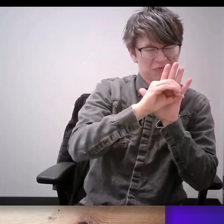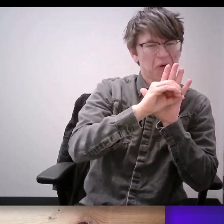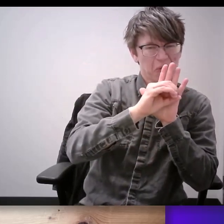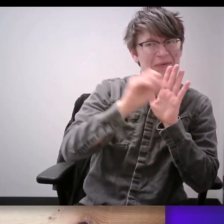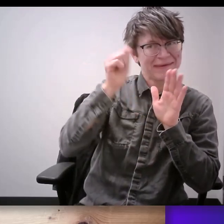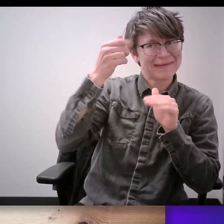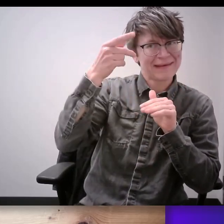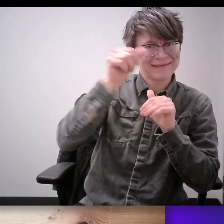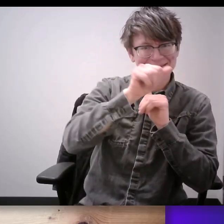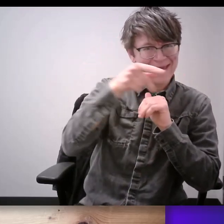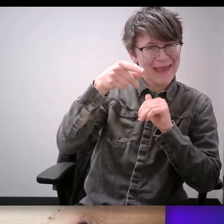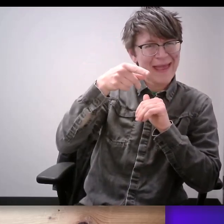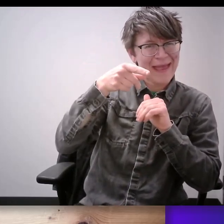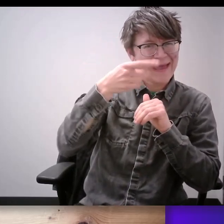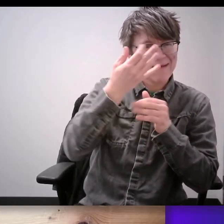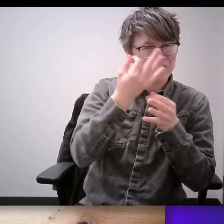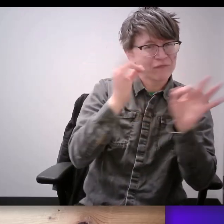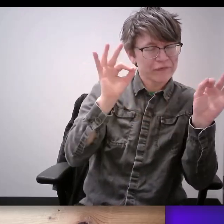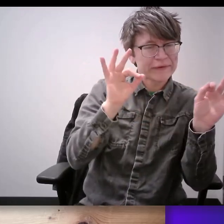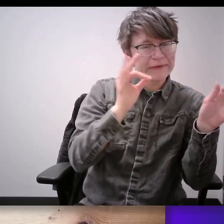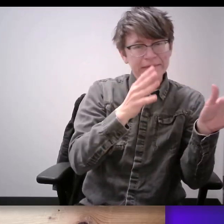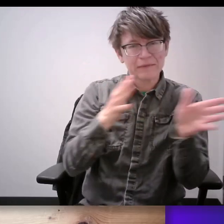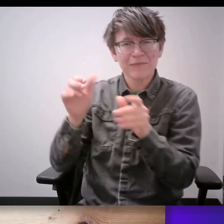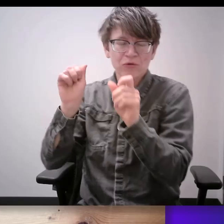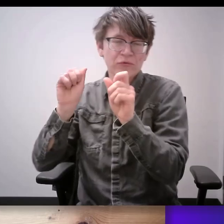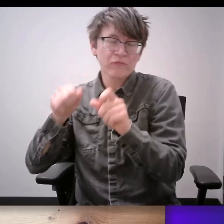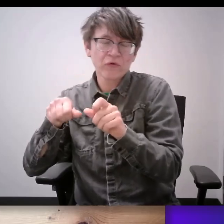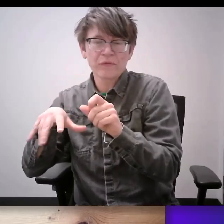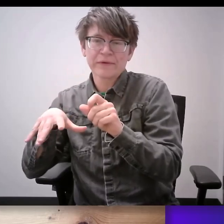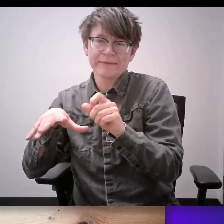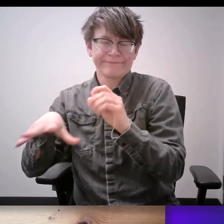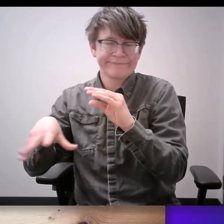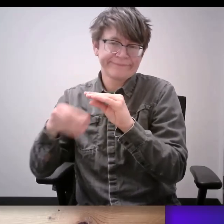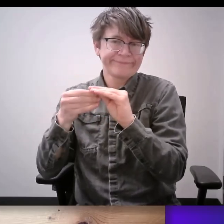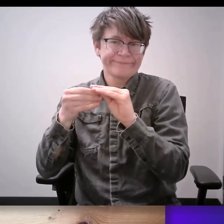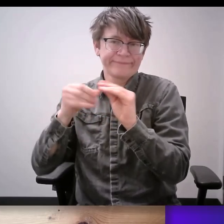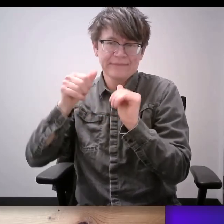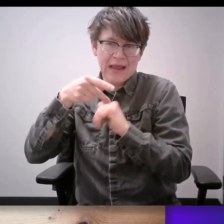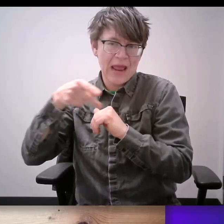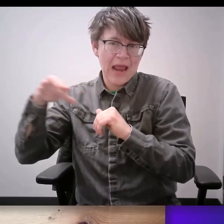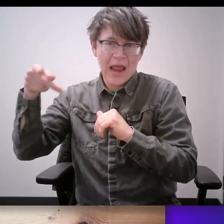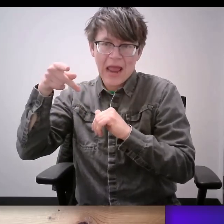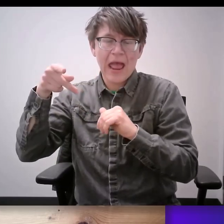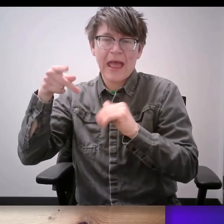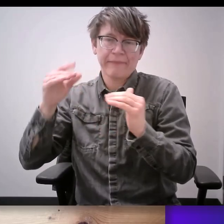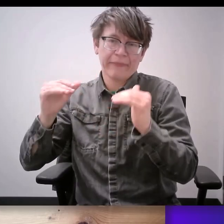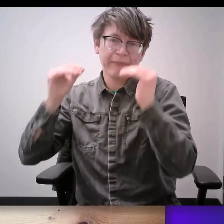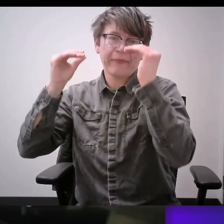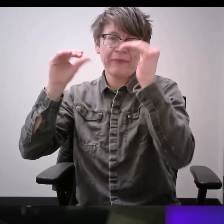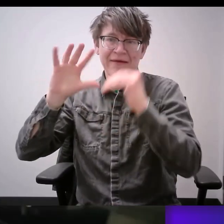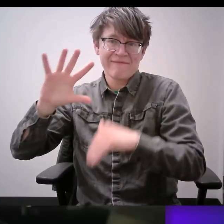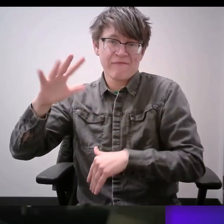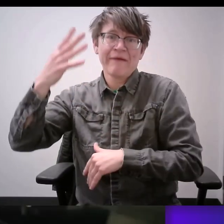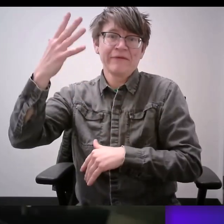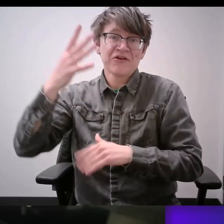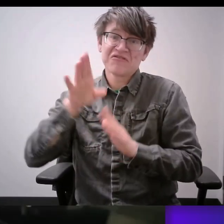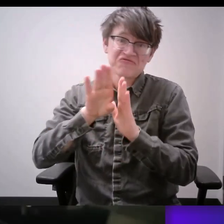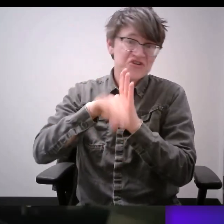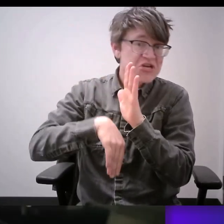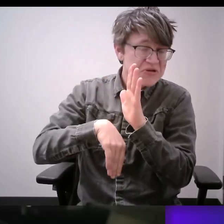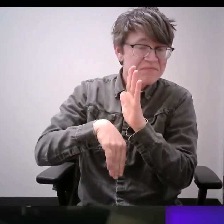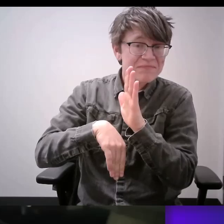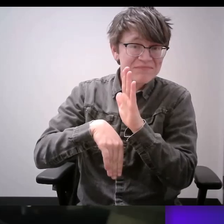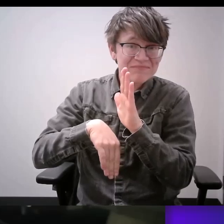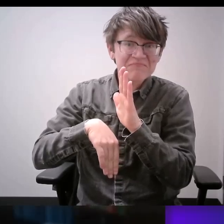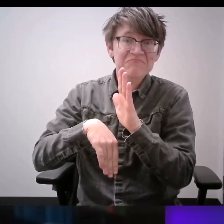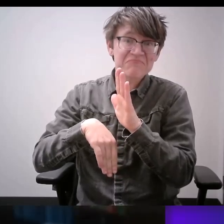free, to $5. That's if you get the add-on studio version of the app. So super cheap, very affordable, something I think you can